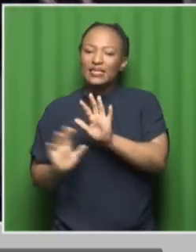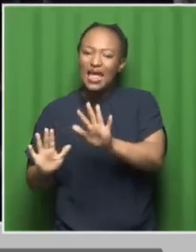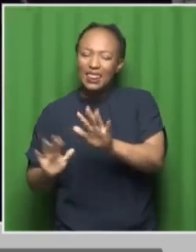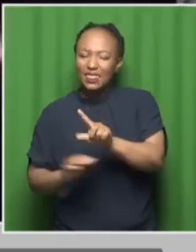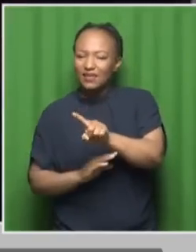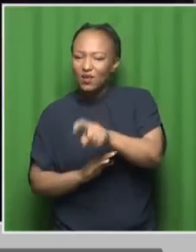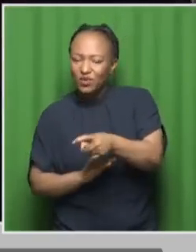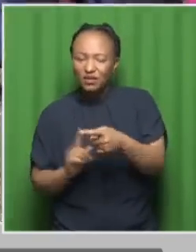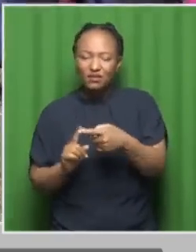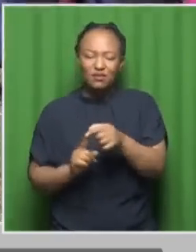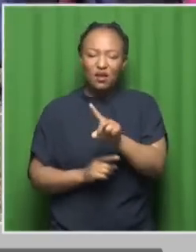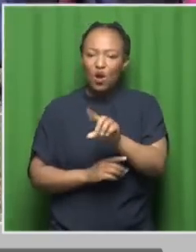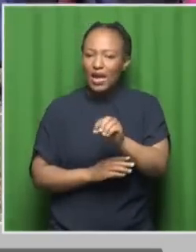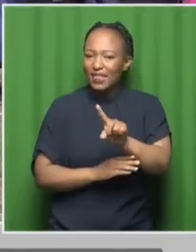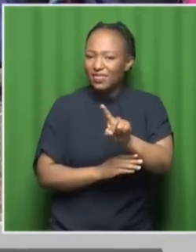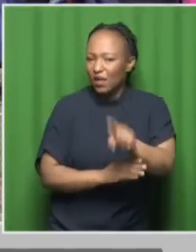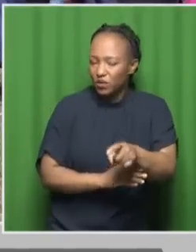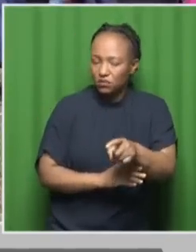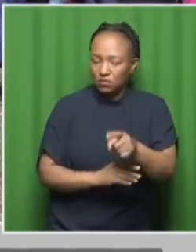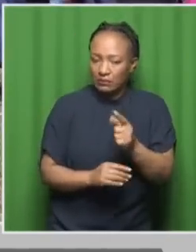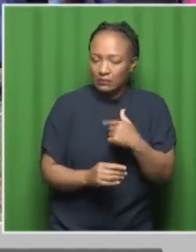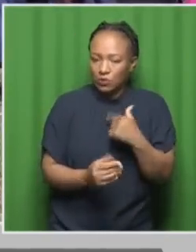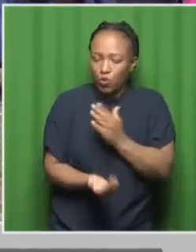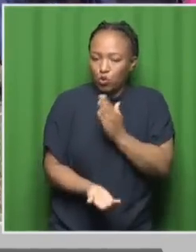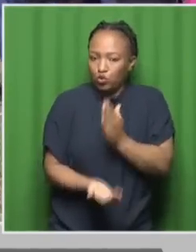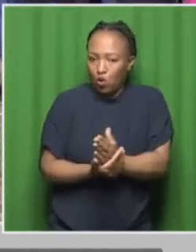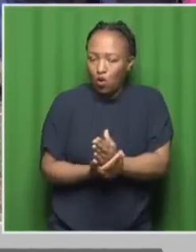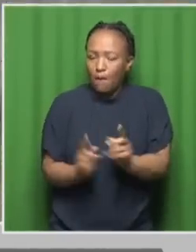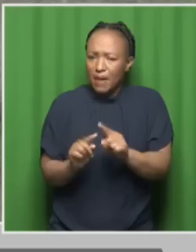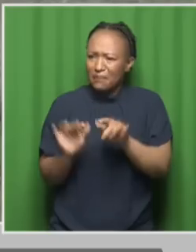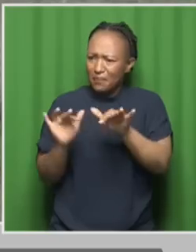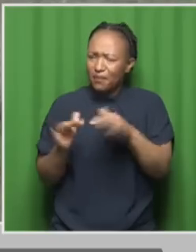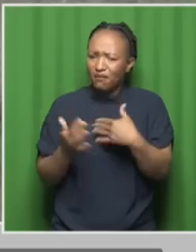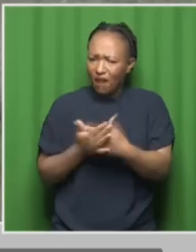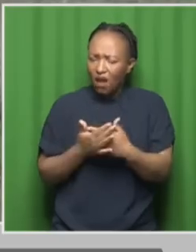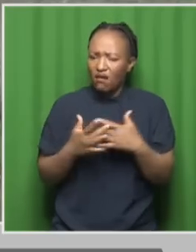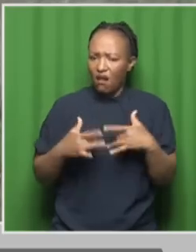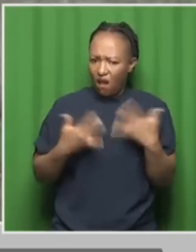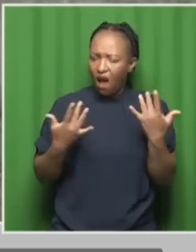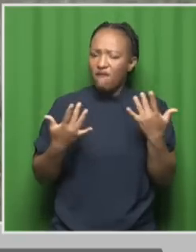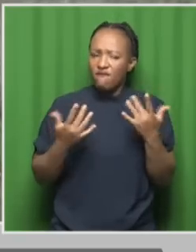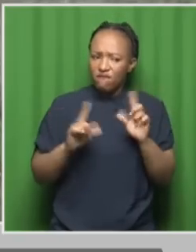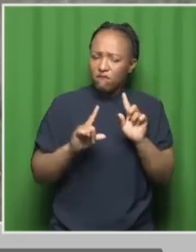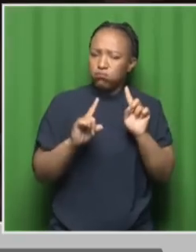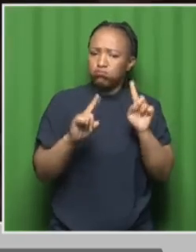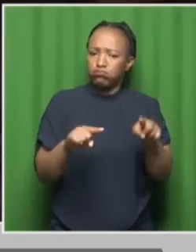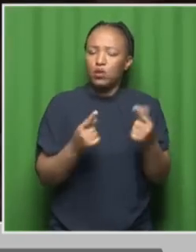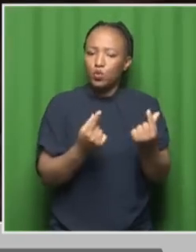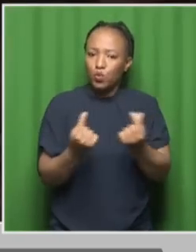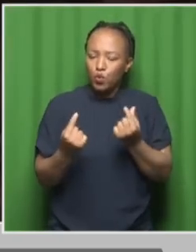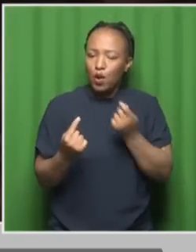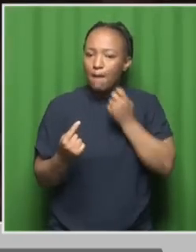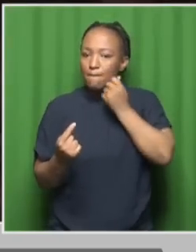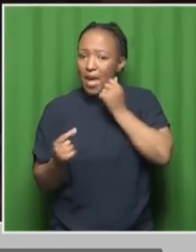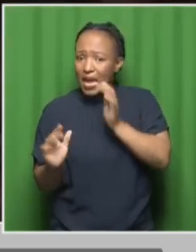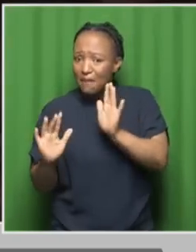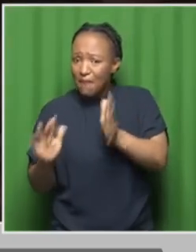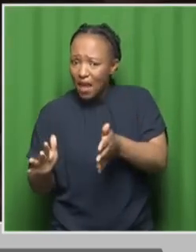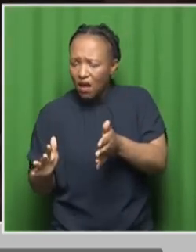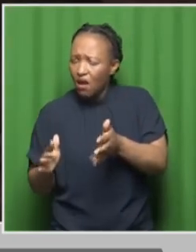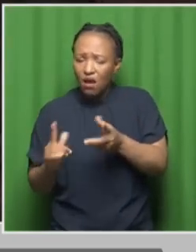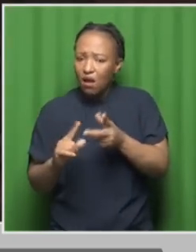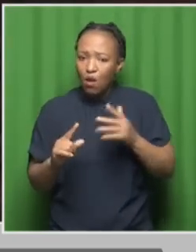sure, people can pursue this livelihood. And it's not just men going underground; it's women who are crushing the